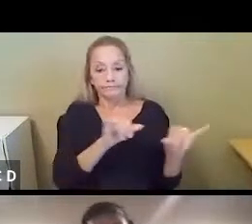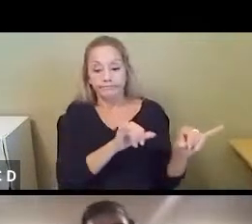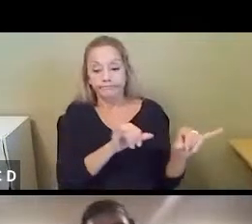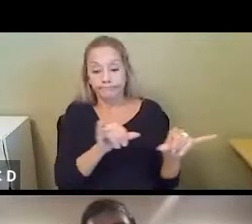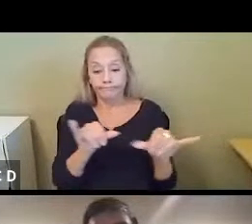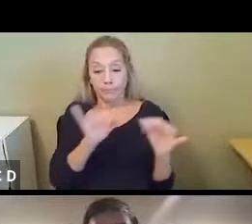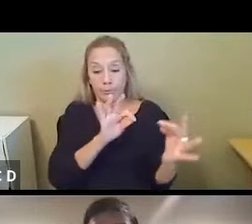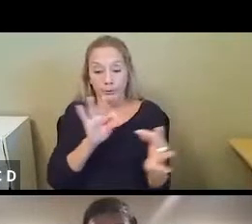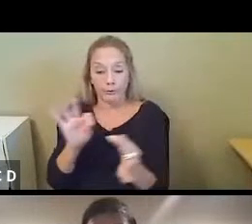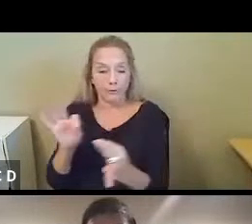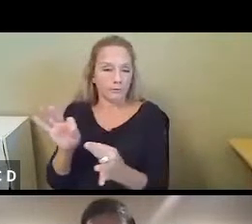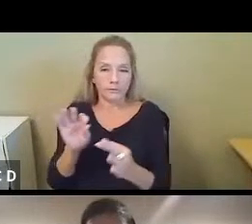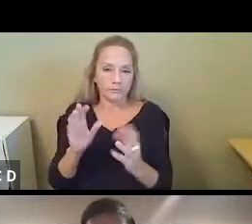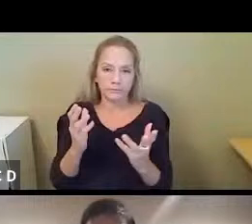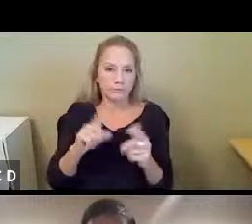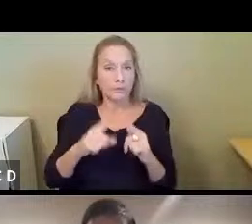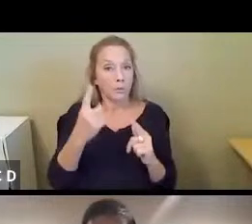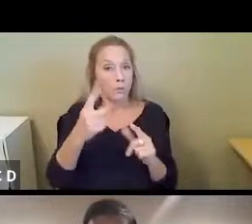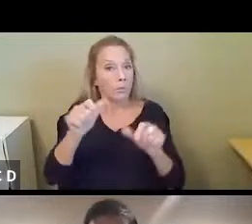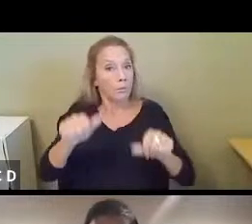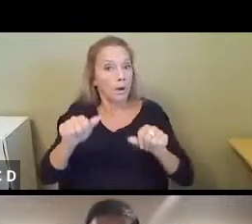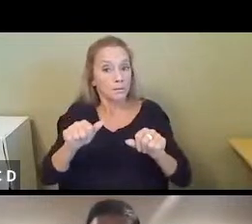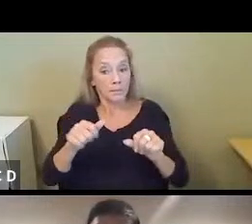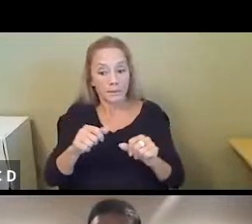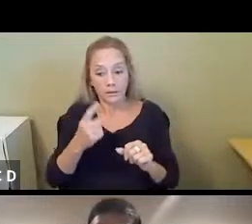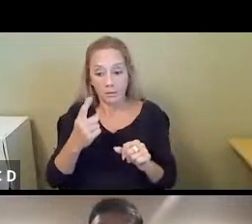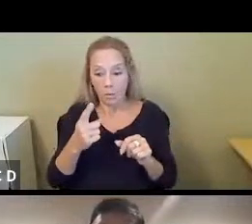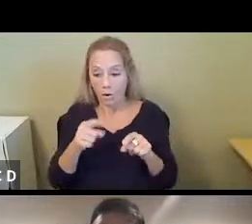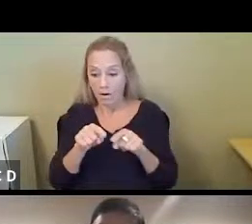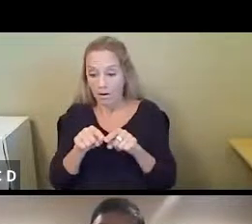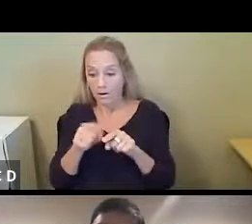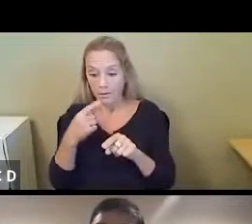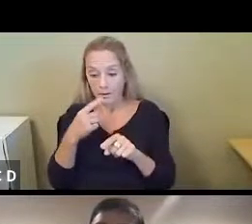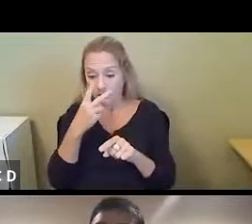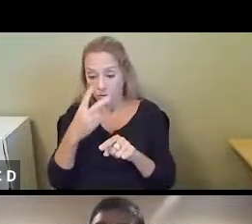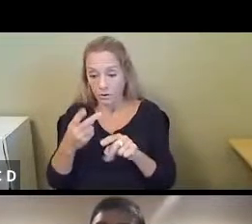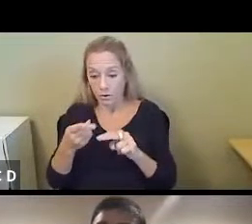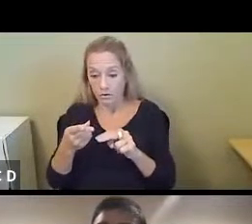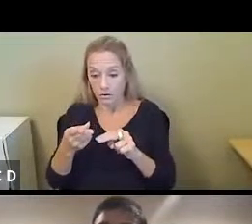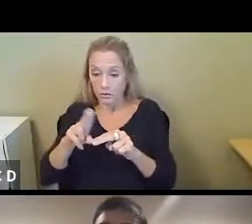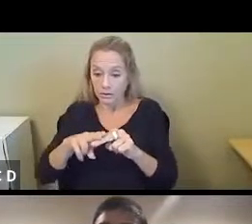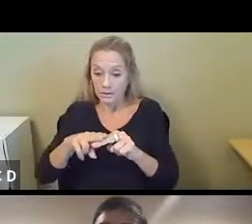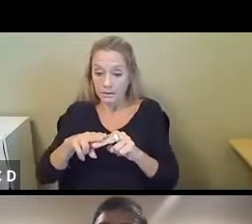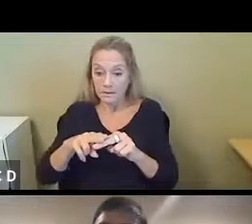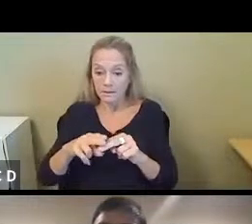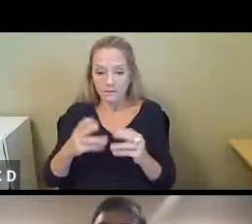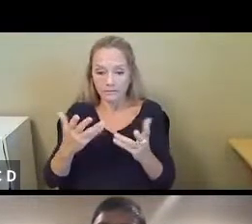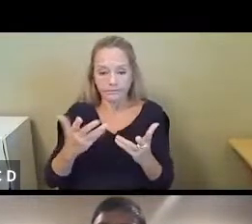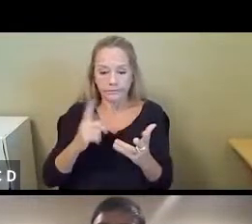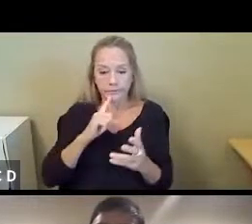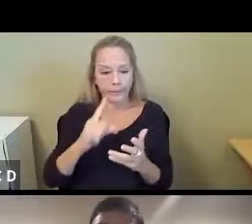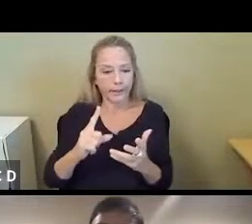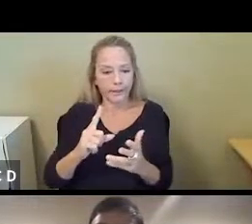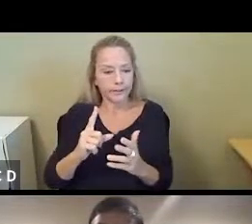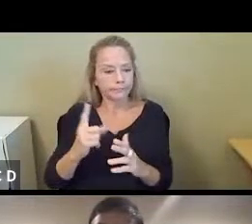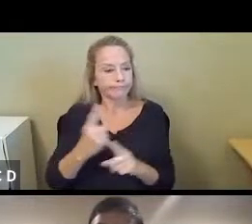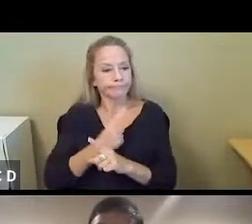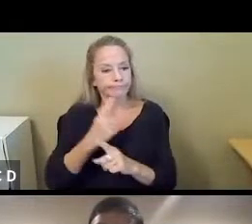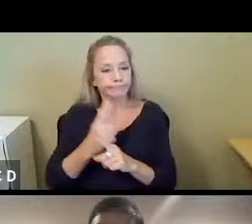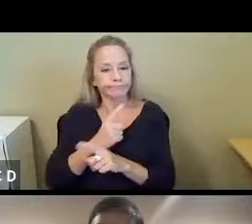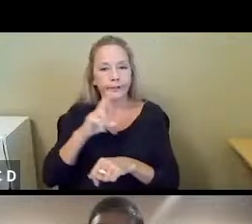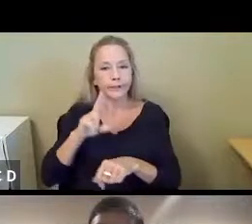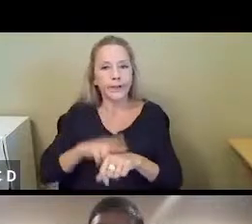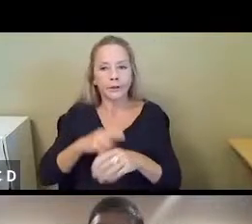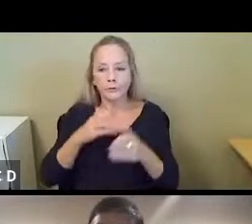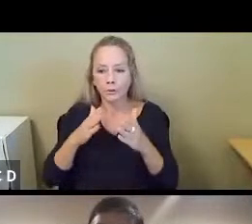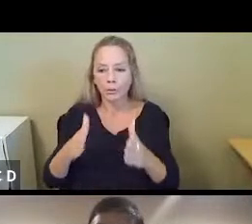one possibility in that increase in census that we saw is that's just the natural timing and evolution. And that